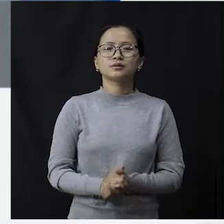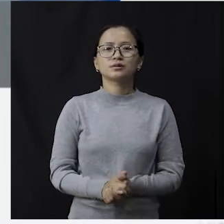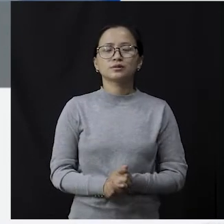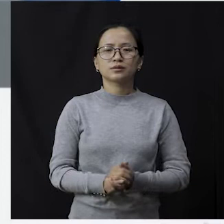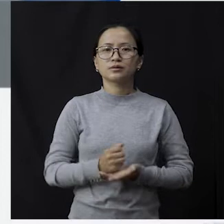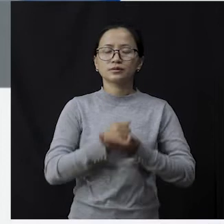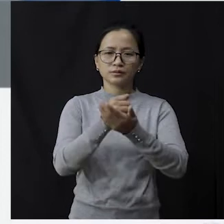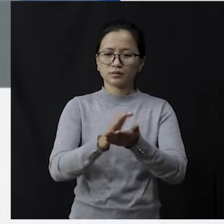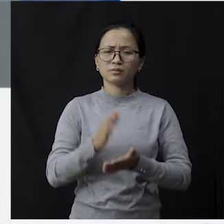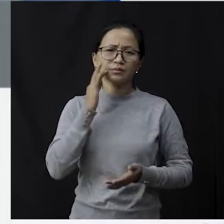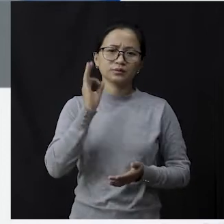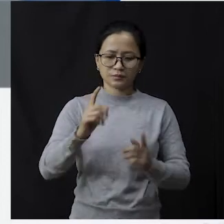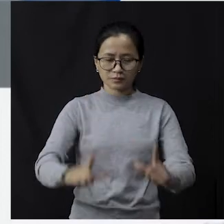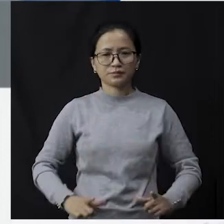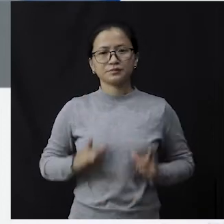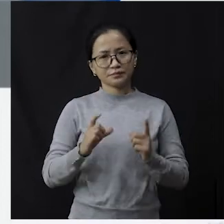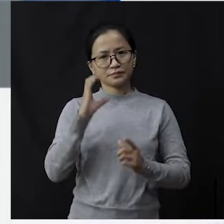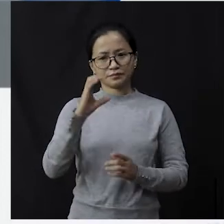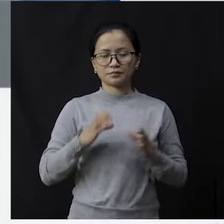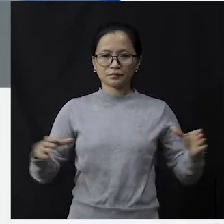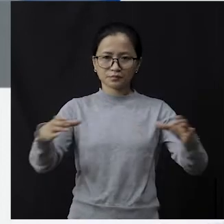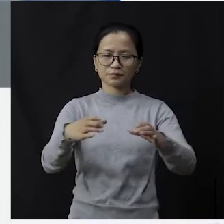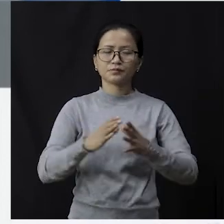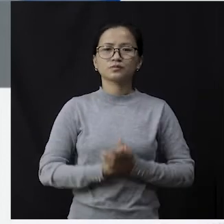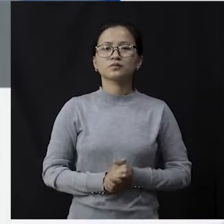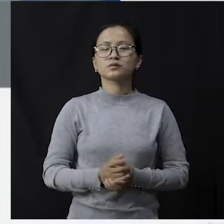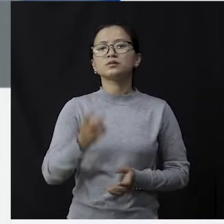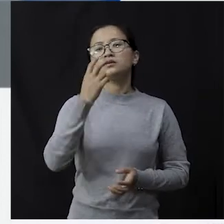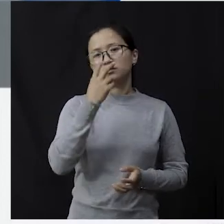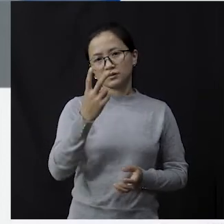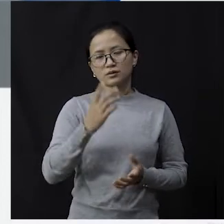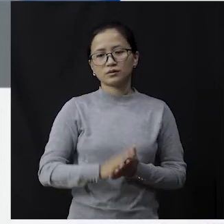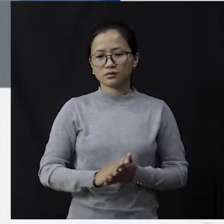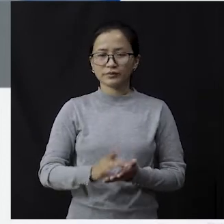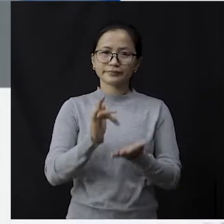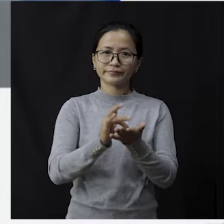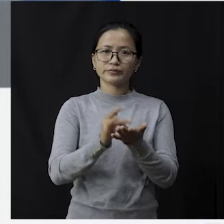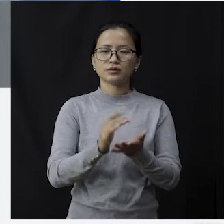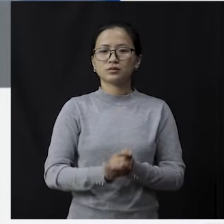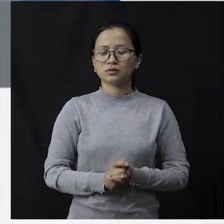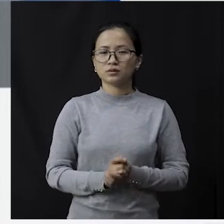very important life in our community because a watchman watch our